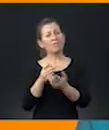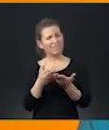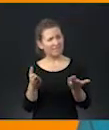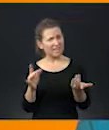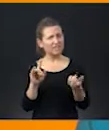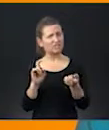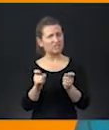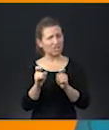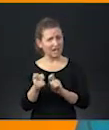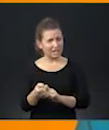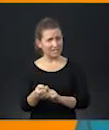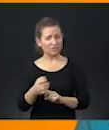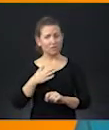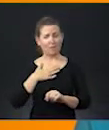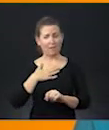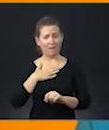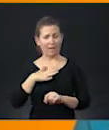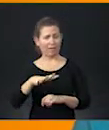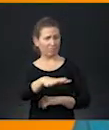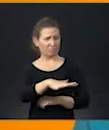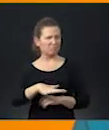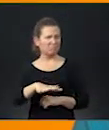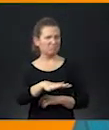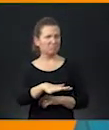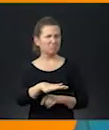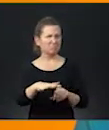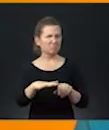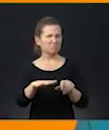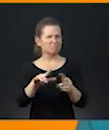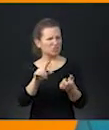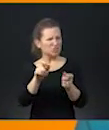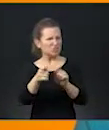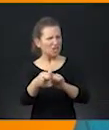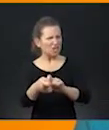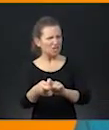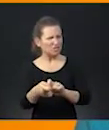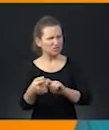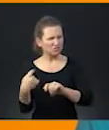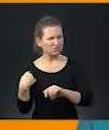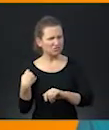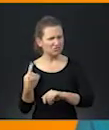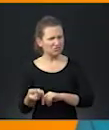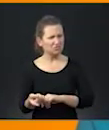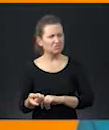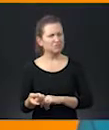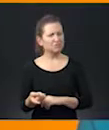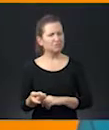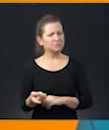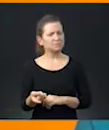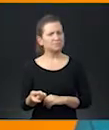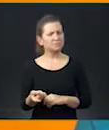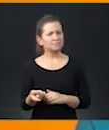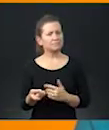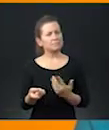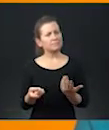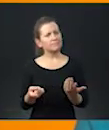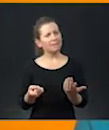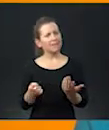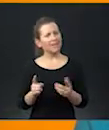things has changed. My spot has changed over the last few years,